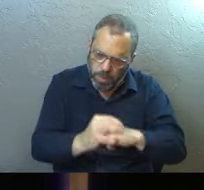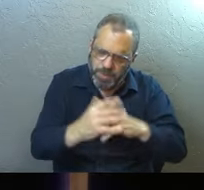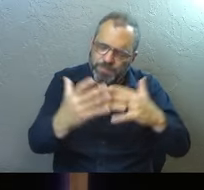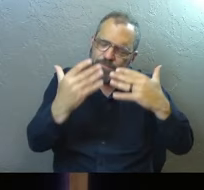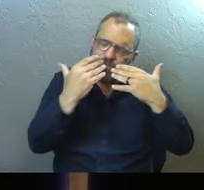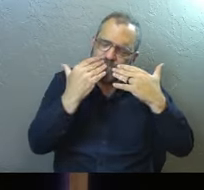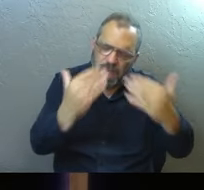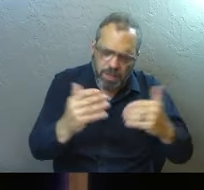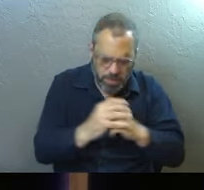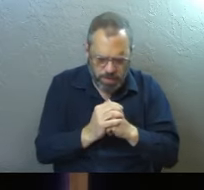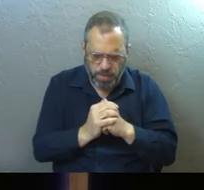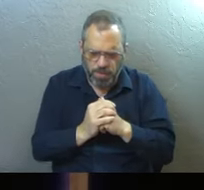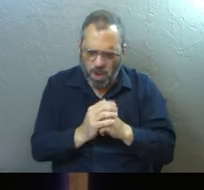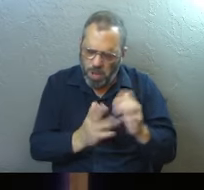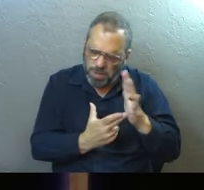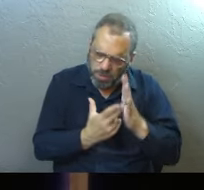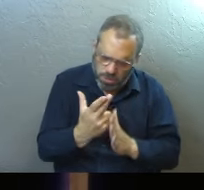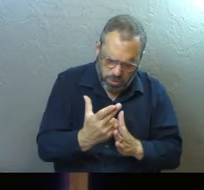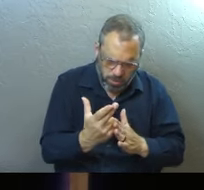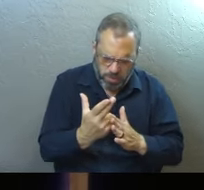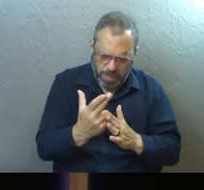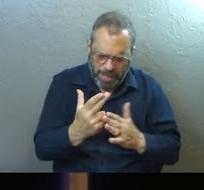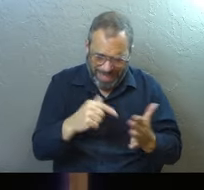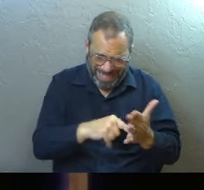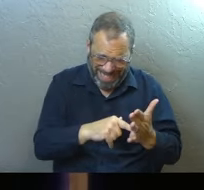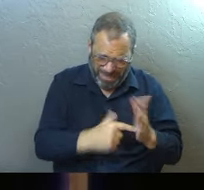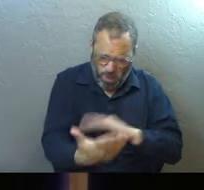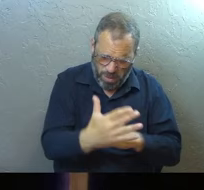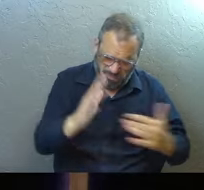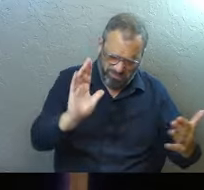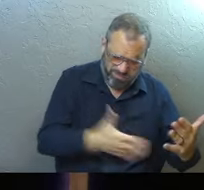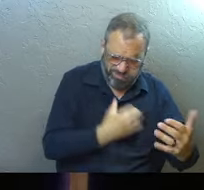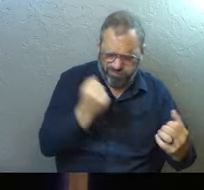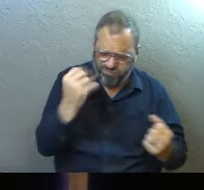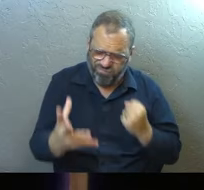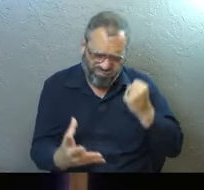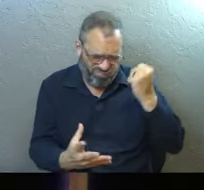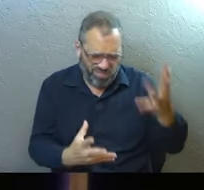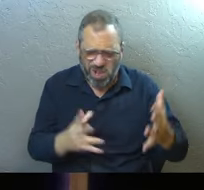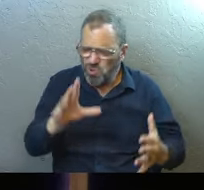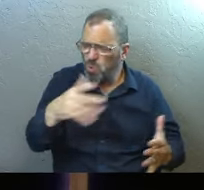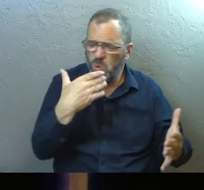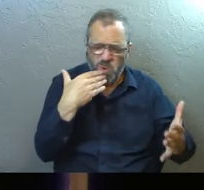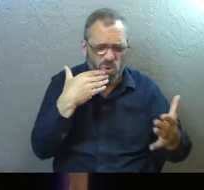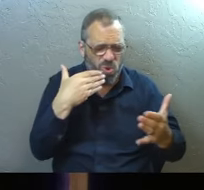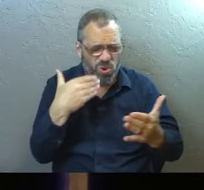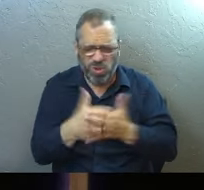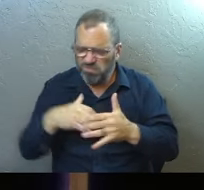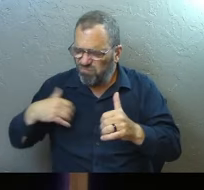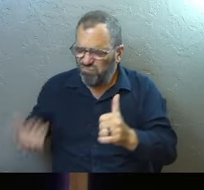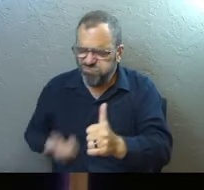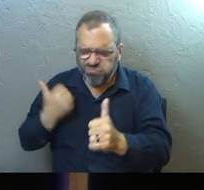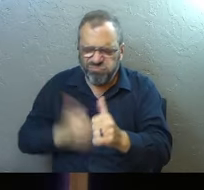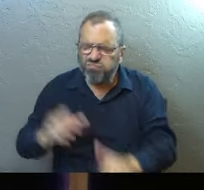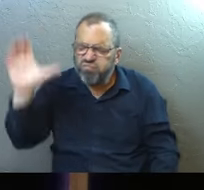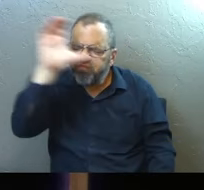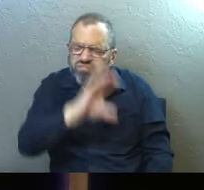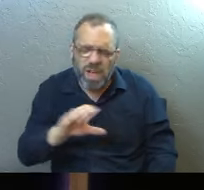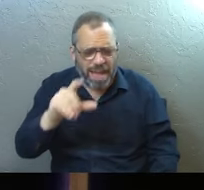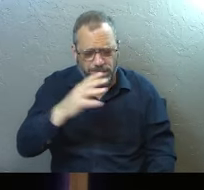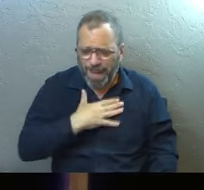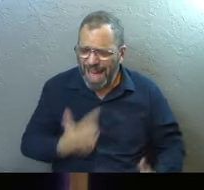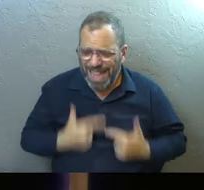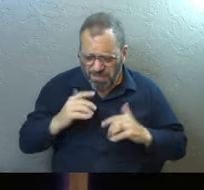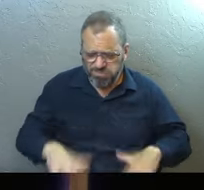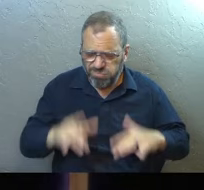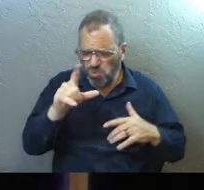thank you for the truths, God, that we got to sing this morning. God, your goodness is running after us, God. All my life, you've been